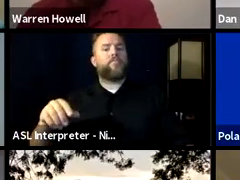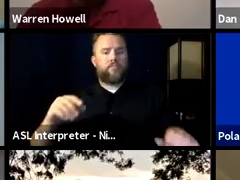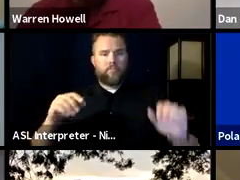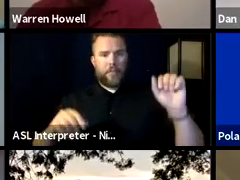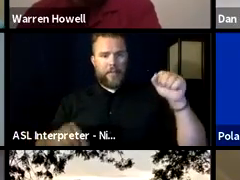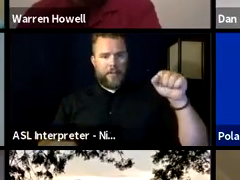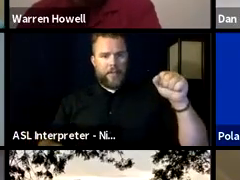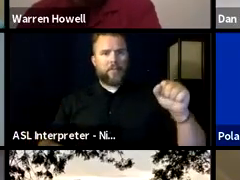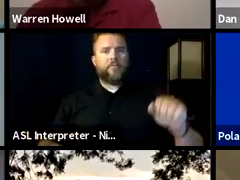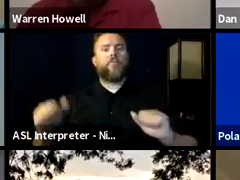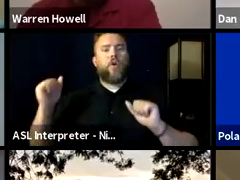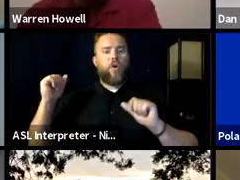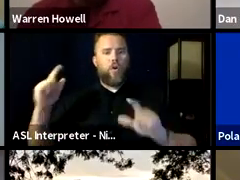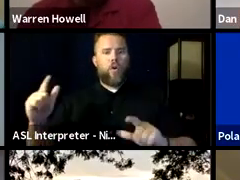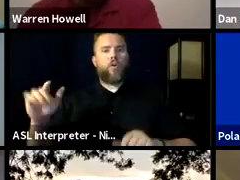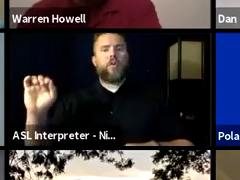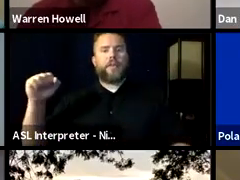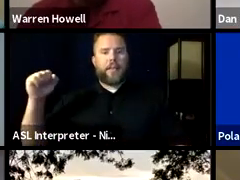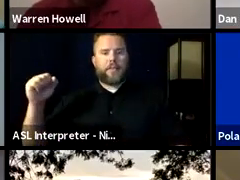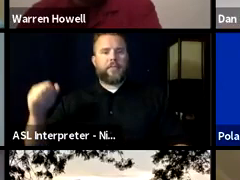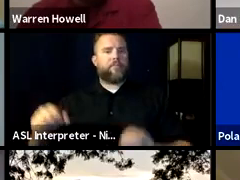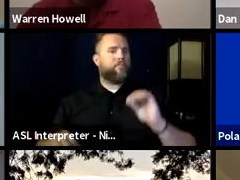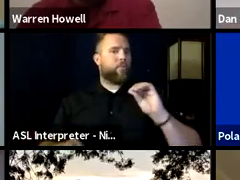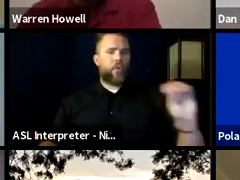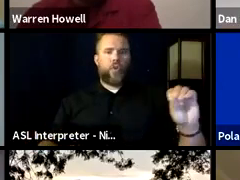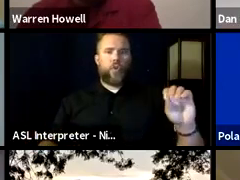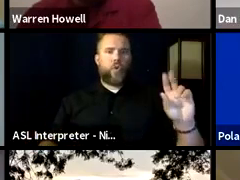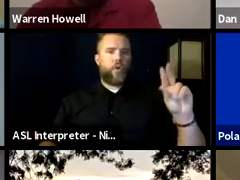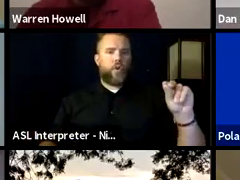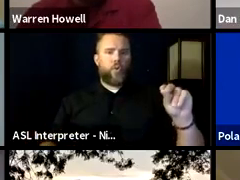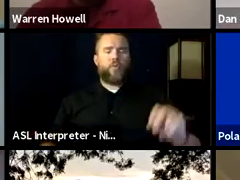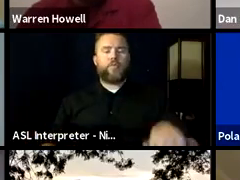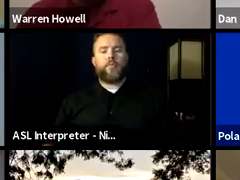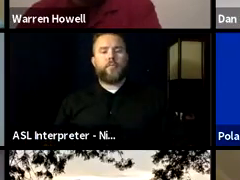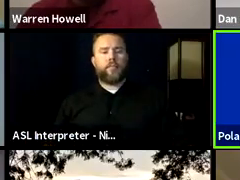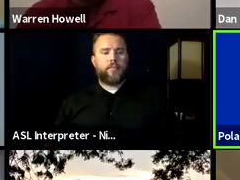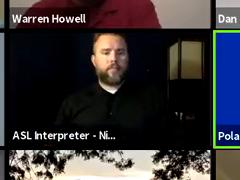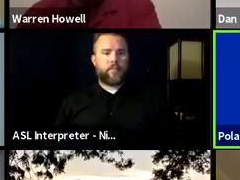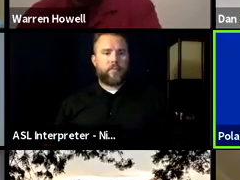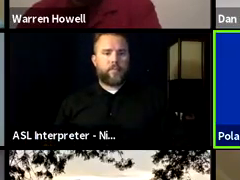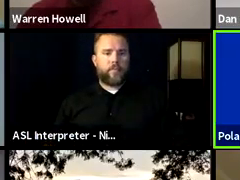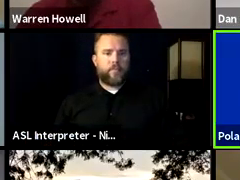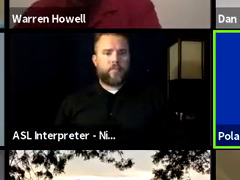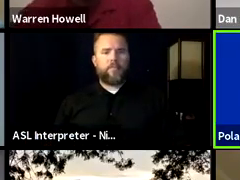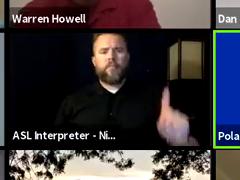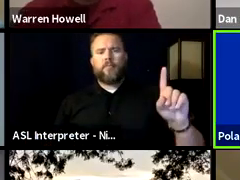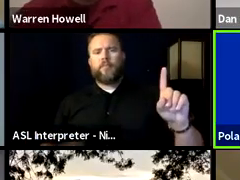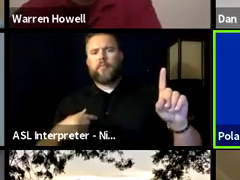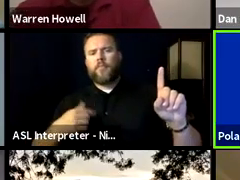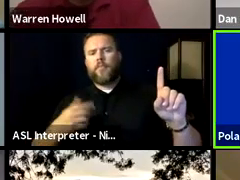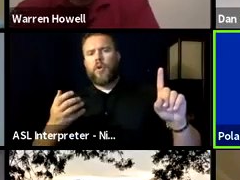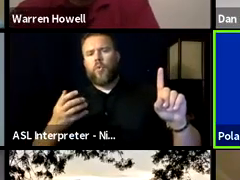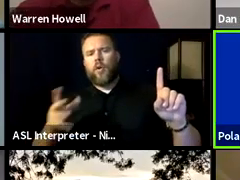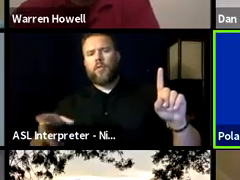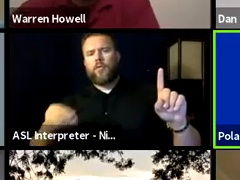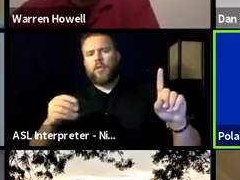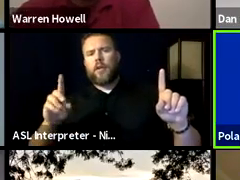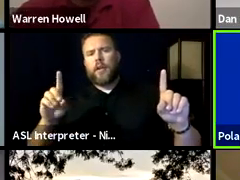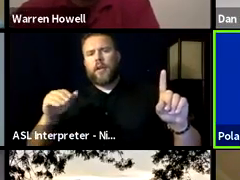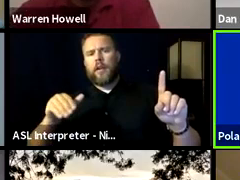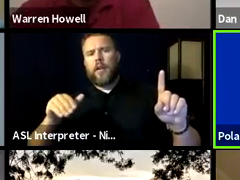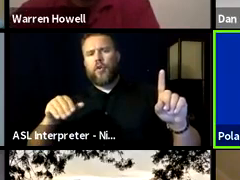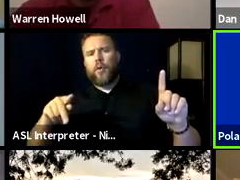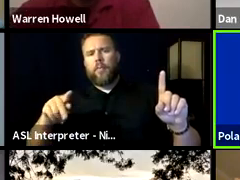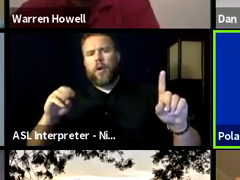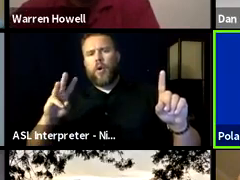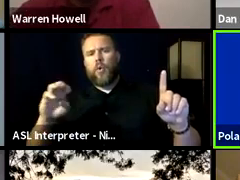0 abstentions, and 1 vacancy. Next up. Let me just, Dr. Powell, what I'll do with this then is, I guess, work